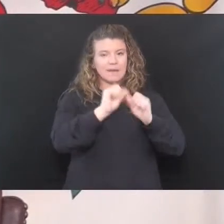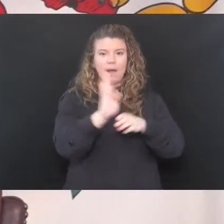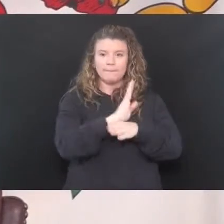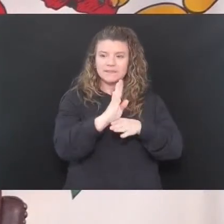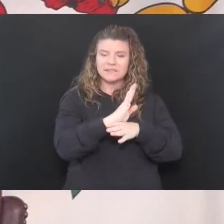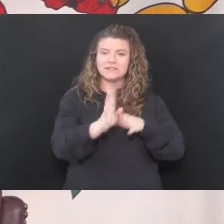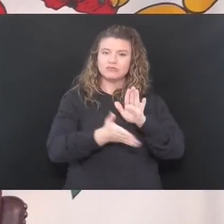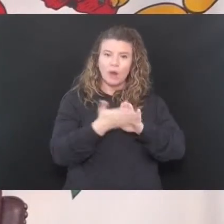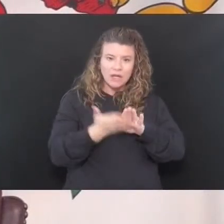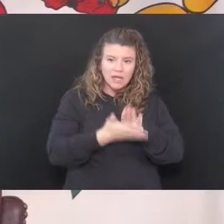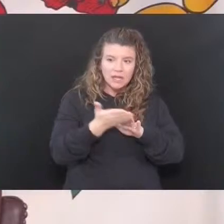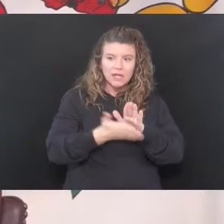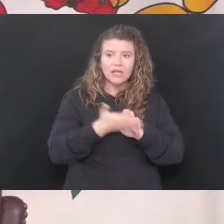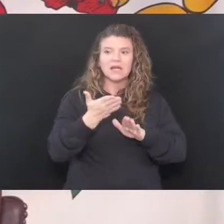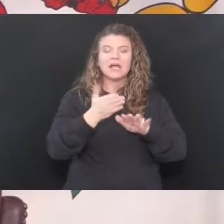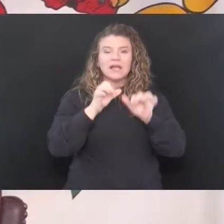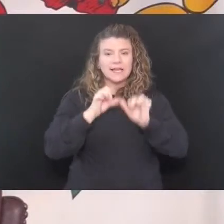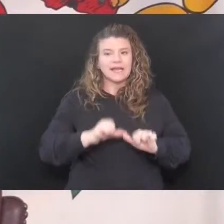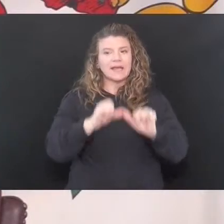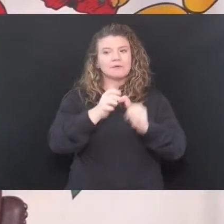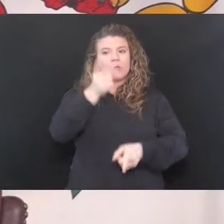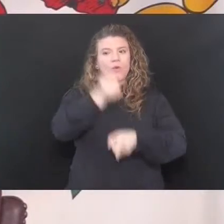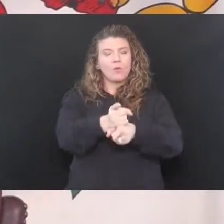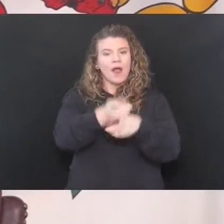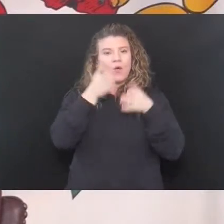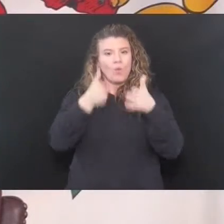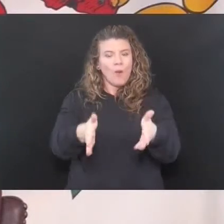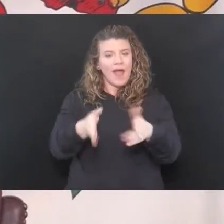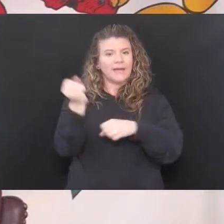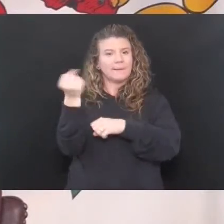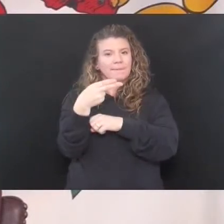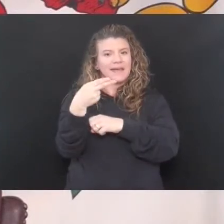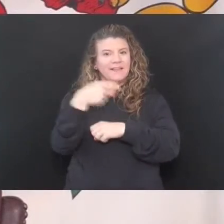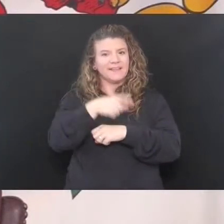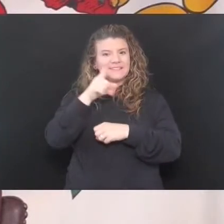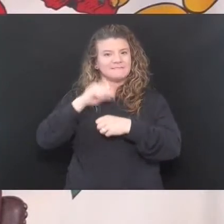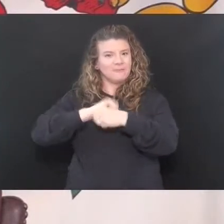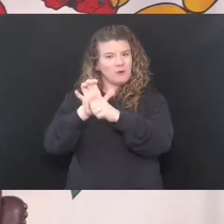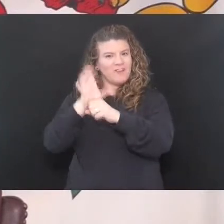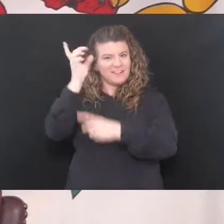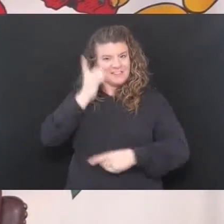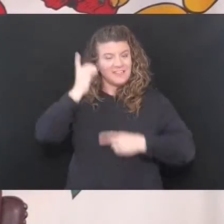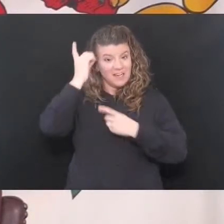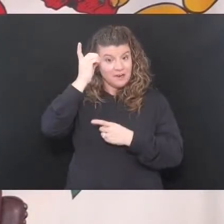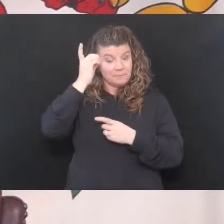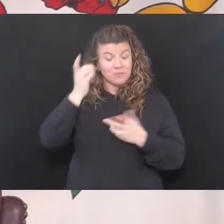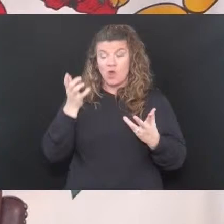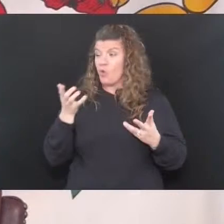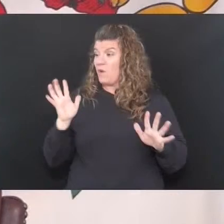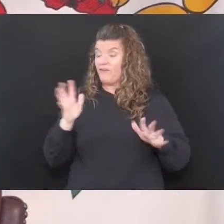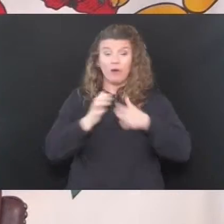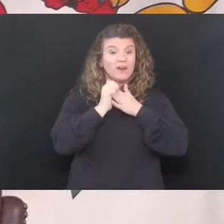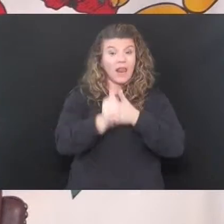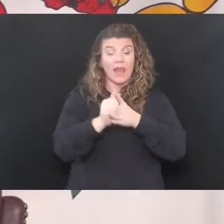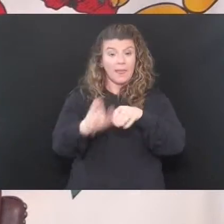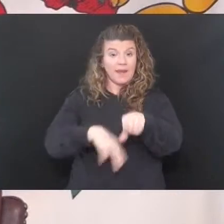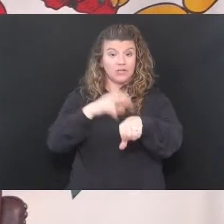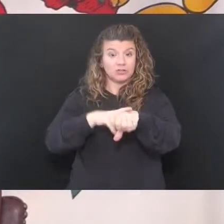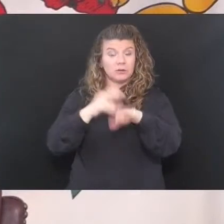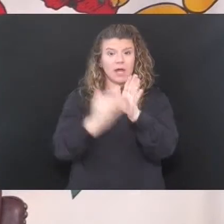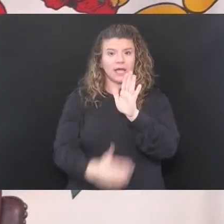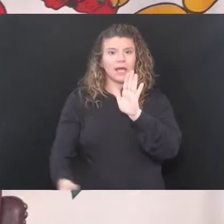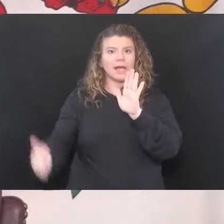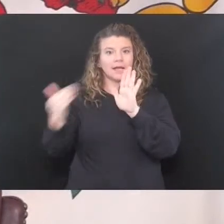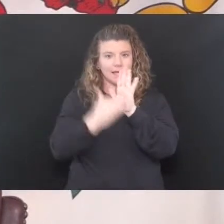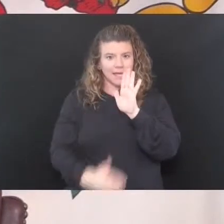businesses afloat, and to keep us on the right track to beat this virus. And we have led the nation over and over.